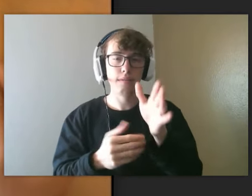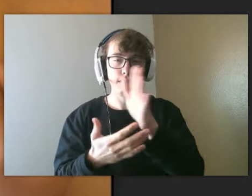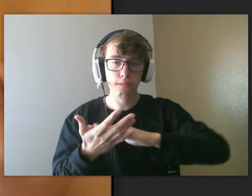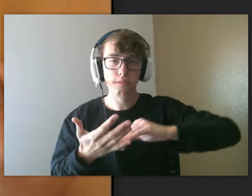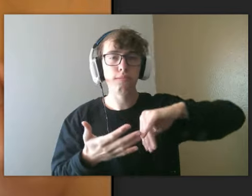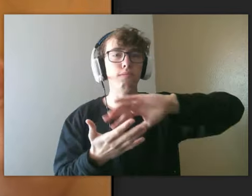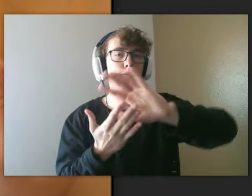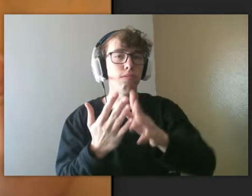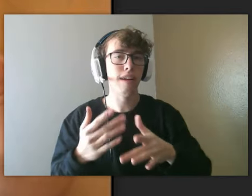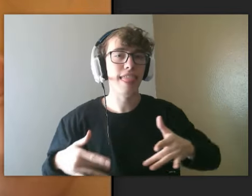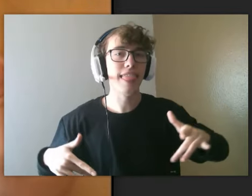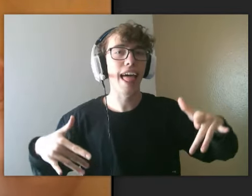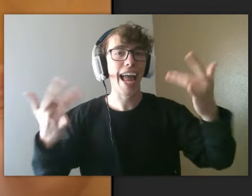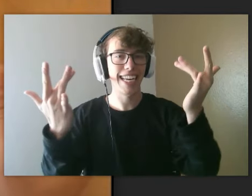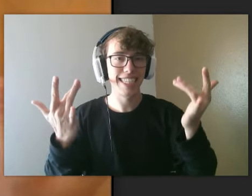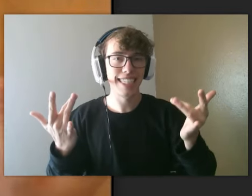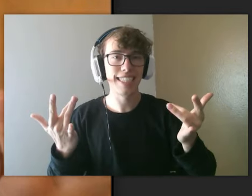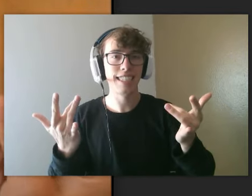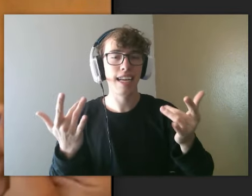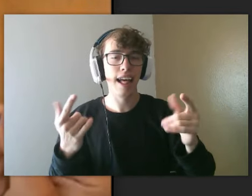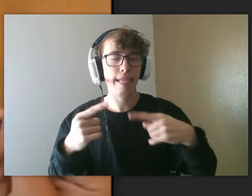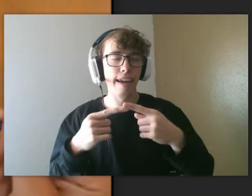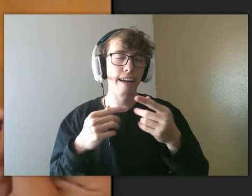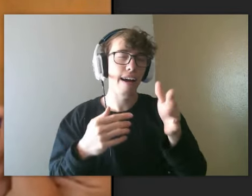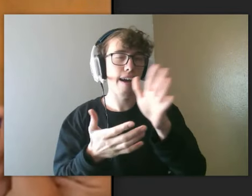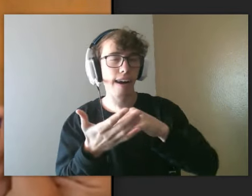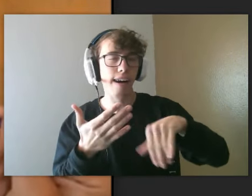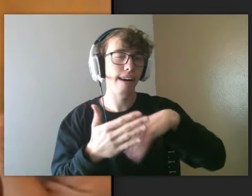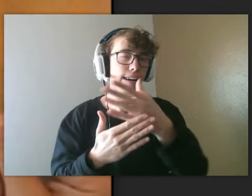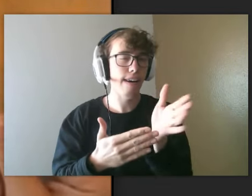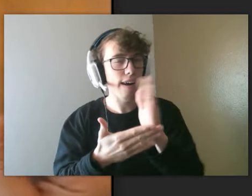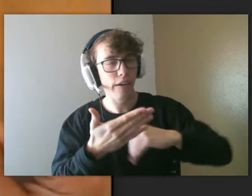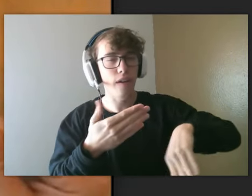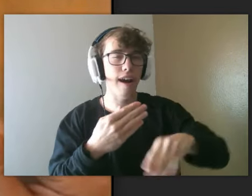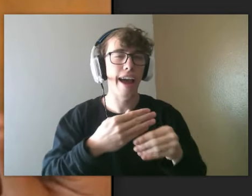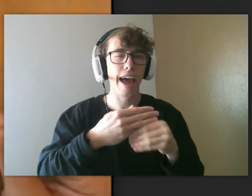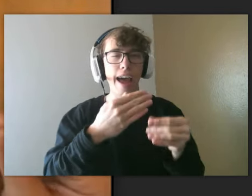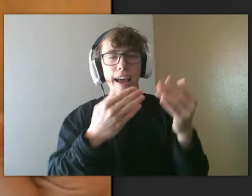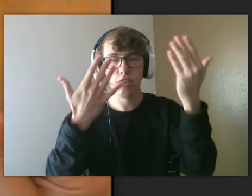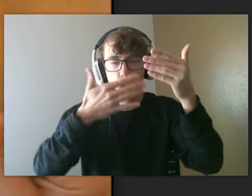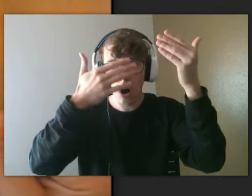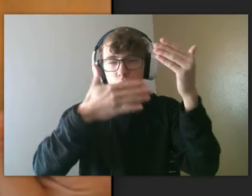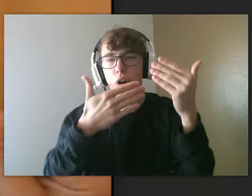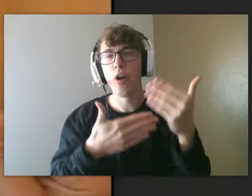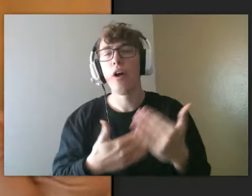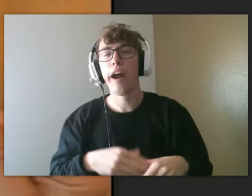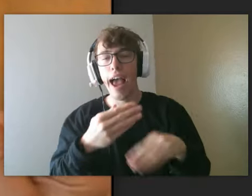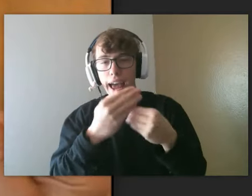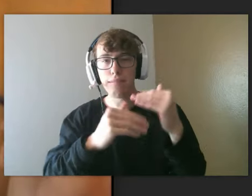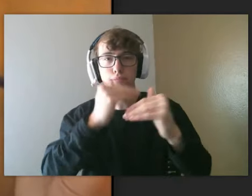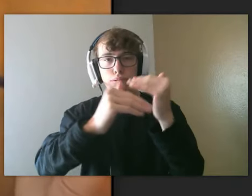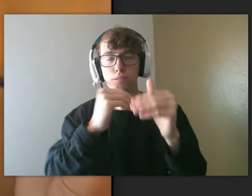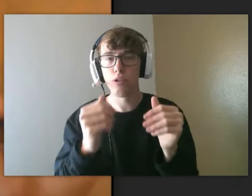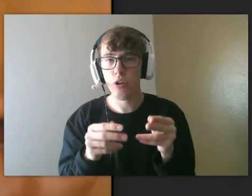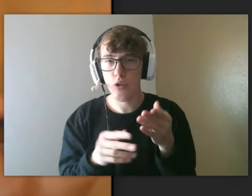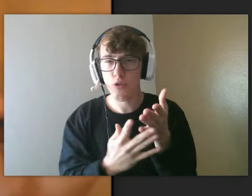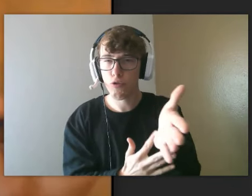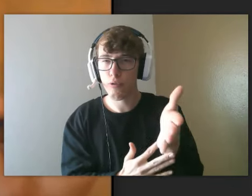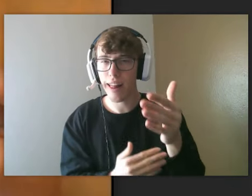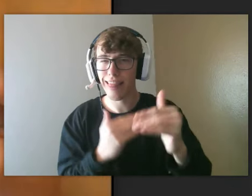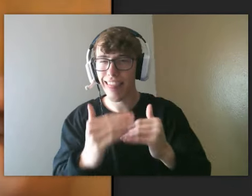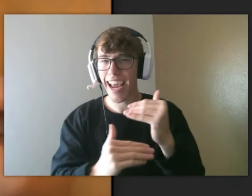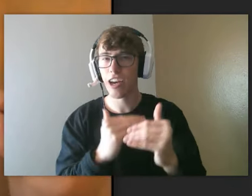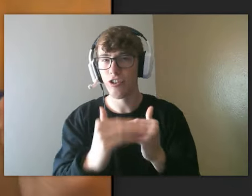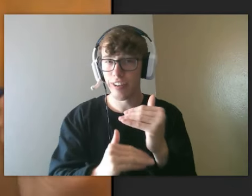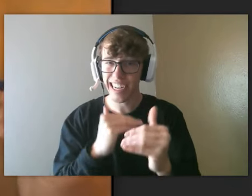light washes first, and then transitioning into darker and darker colors created through layering. Once